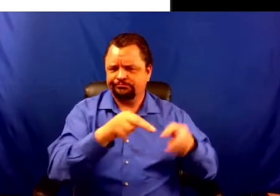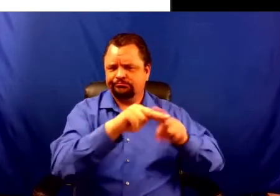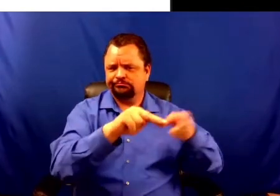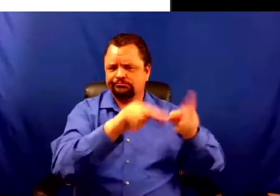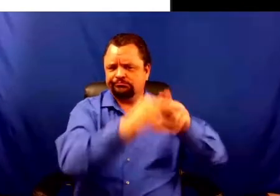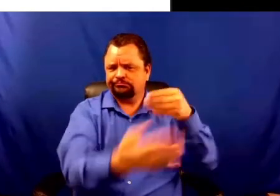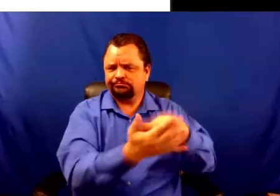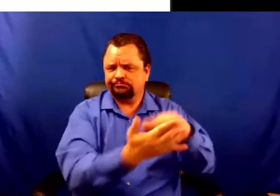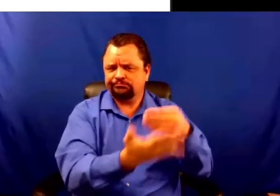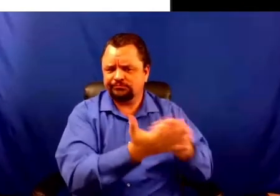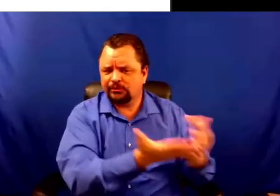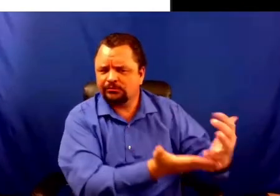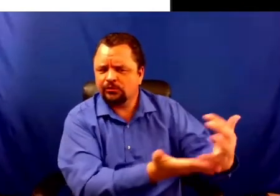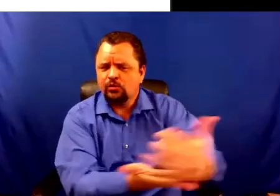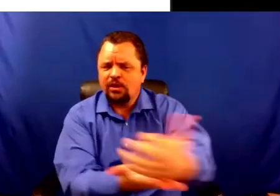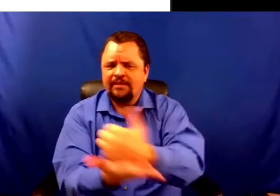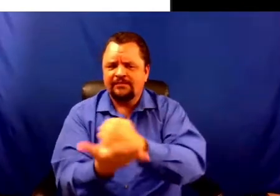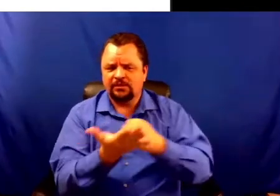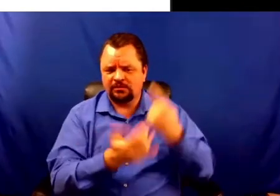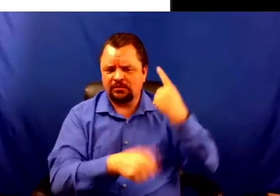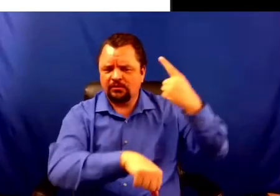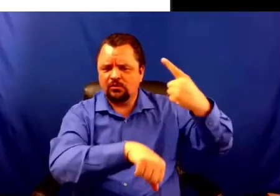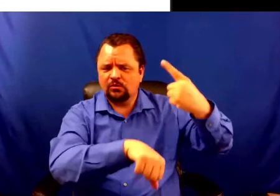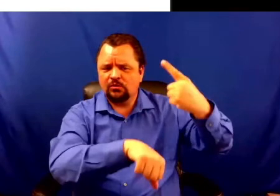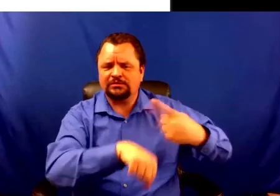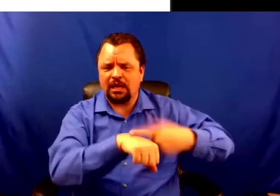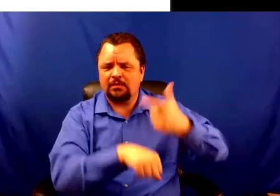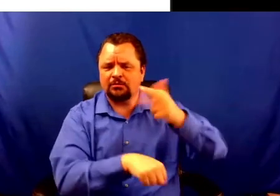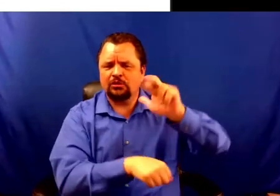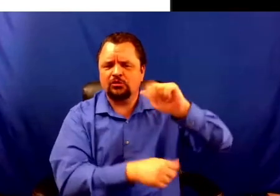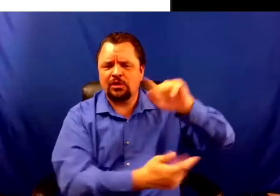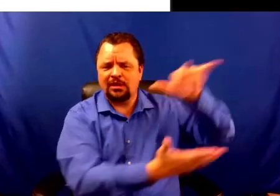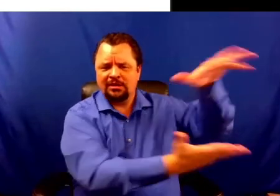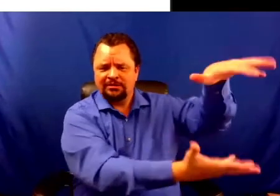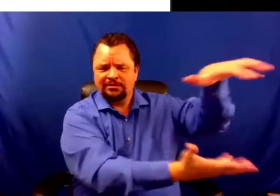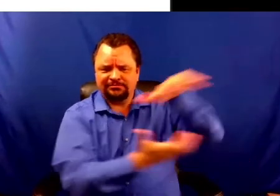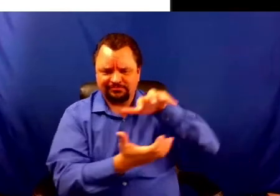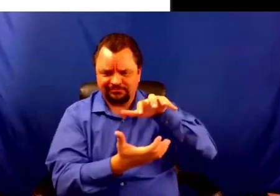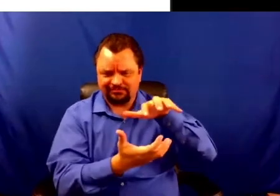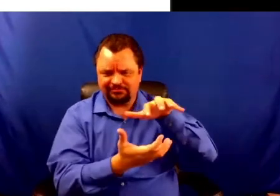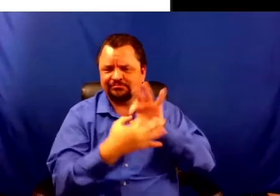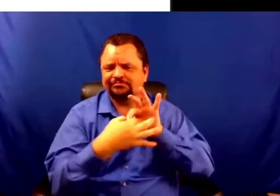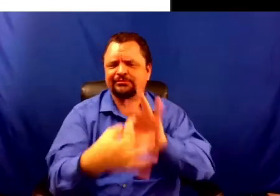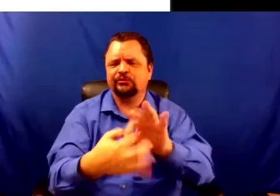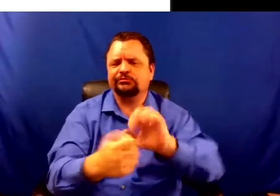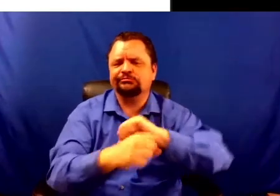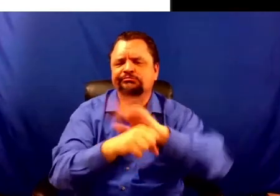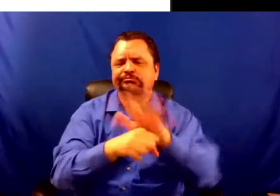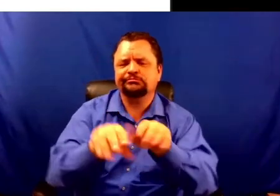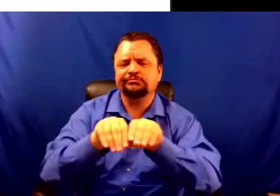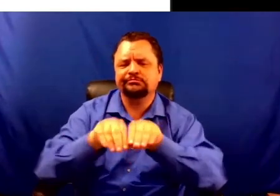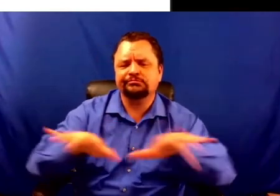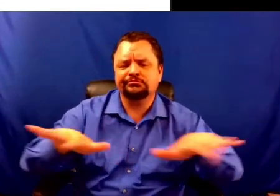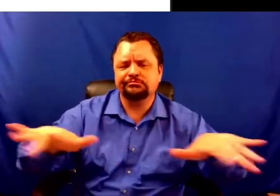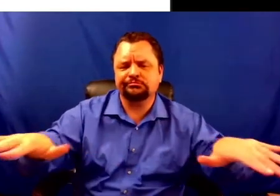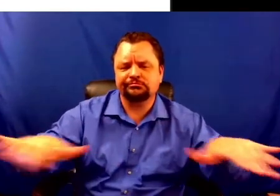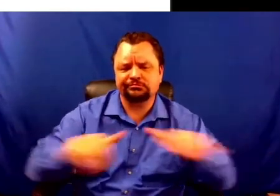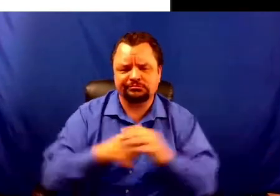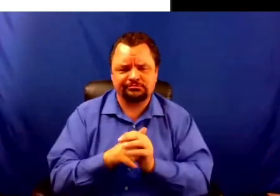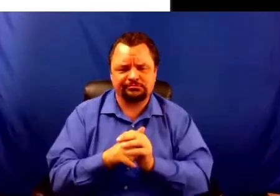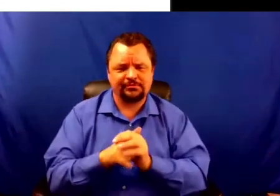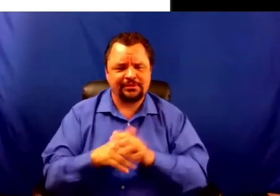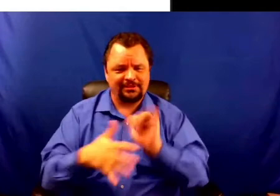mainly one-time grant funded due to the COVID pandemic. And a lot of these funds, all of these one-time COVID pandemic